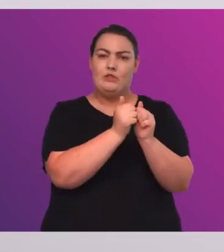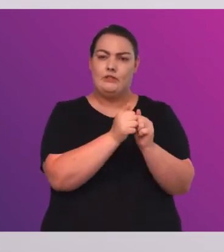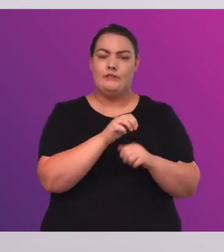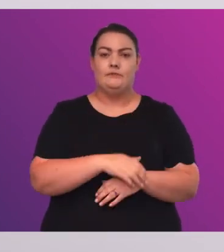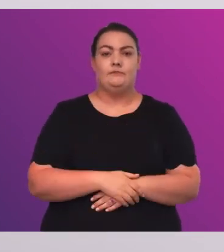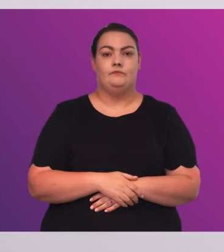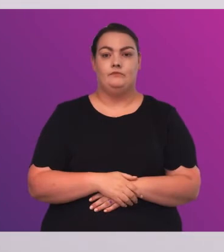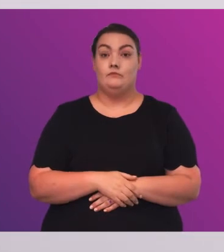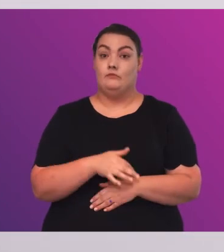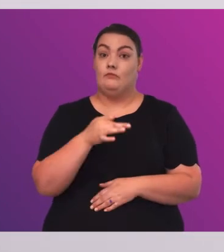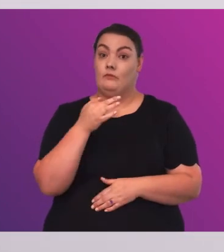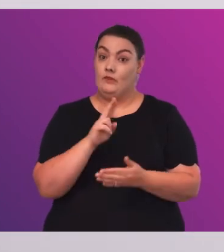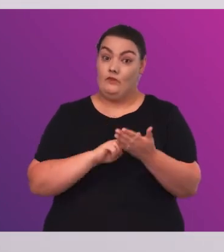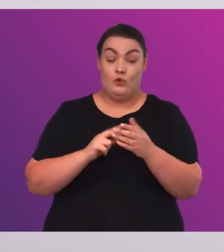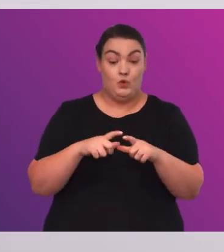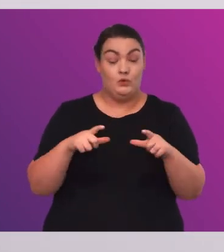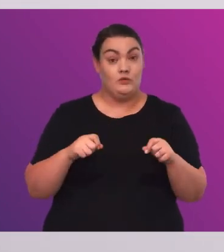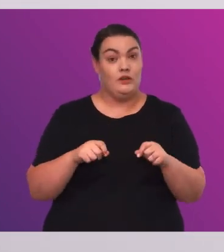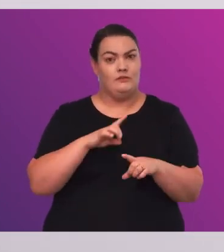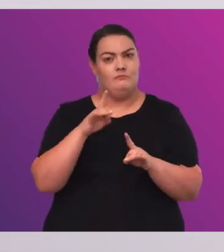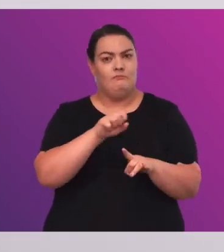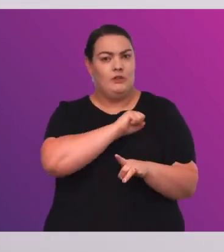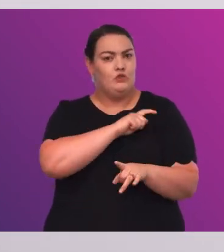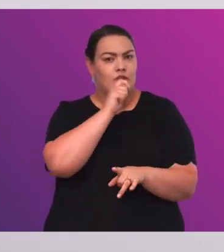remember to keep your PIN number safe and secret.